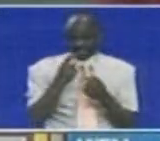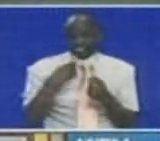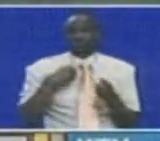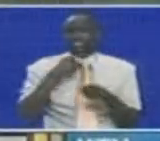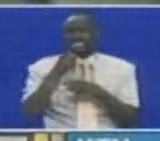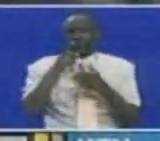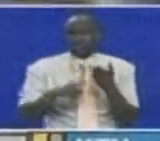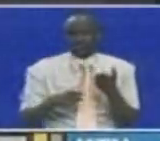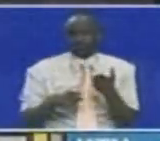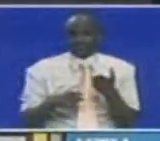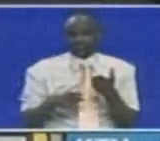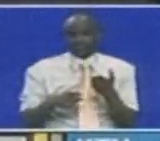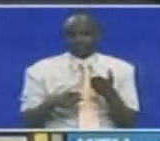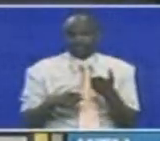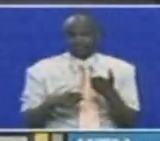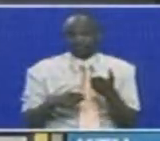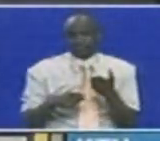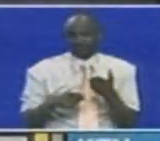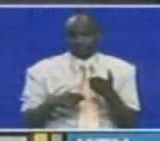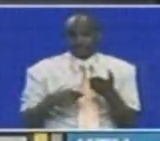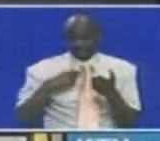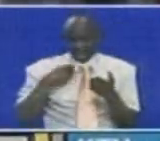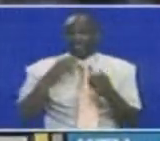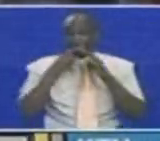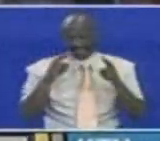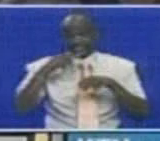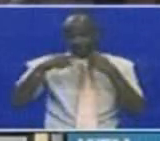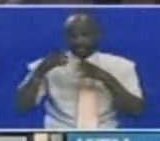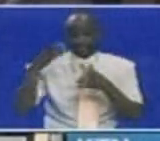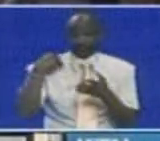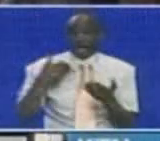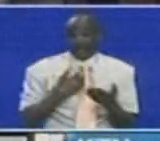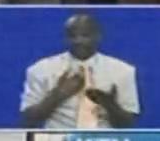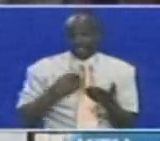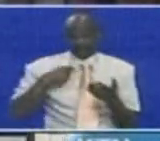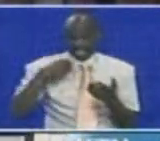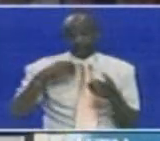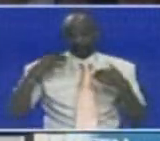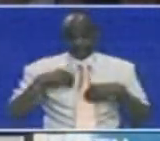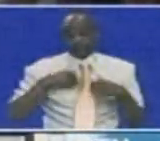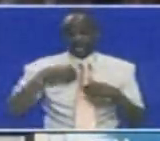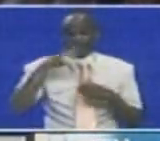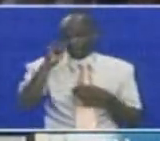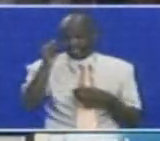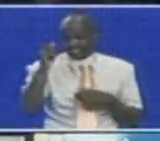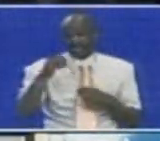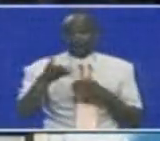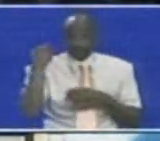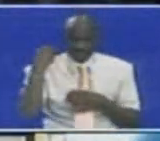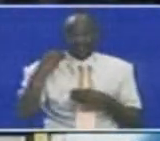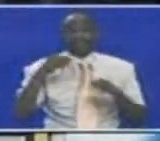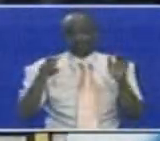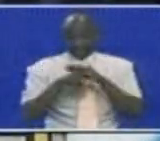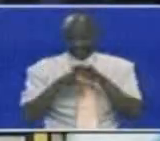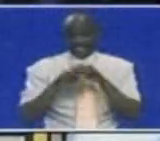country for seeing the peace process. Here are the rebels led by Dr. Jeff McCart, the former vice president.